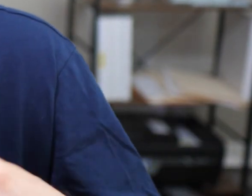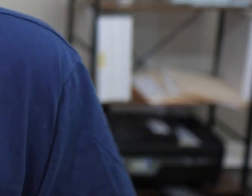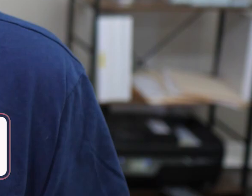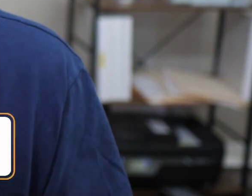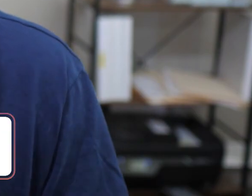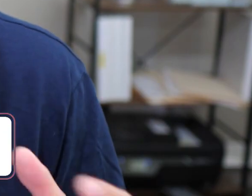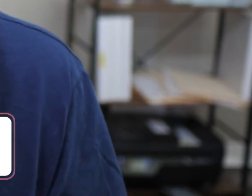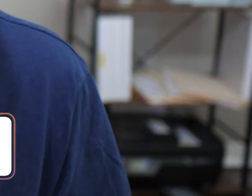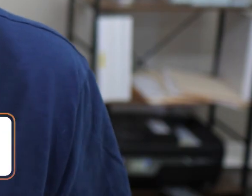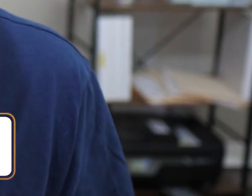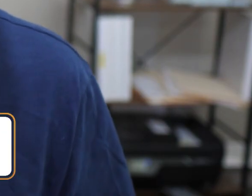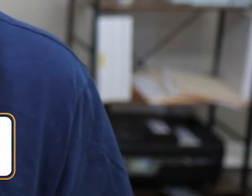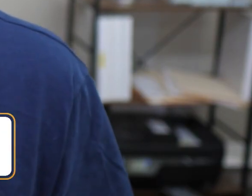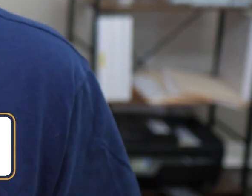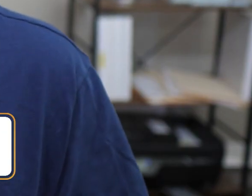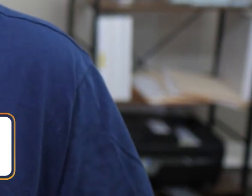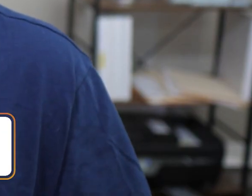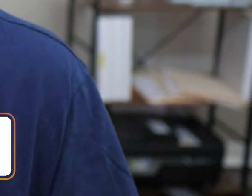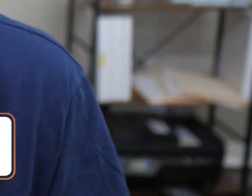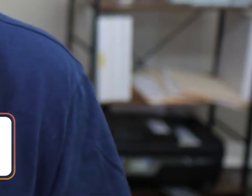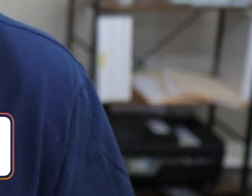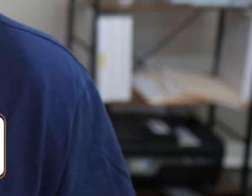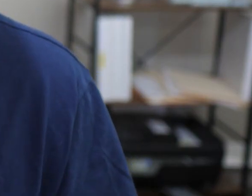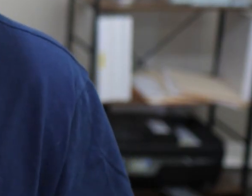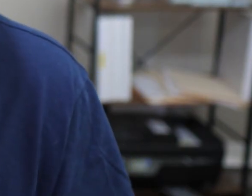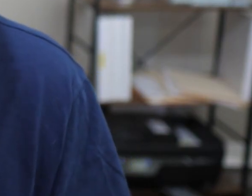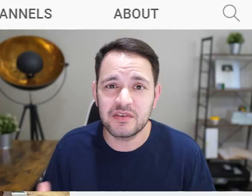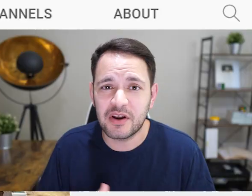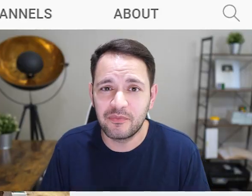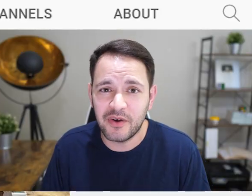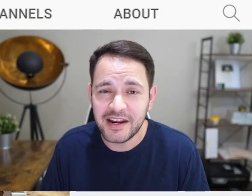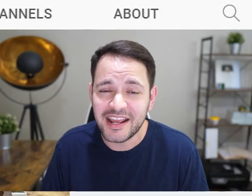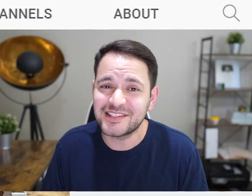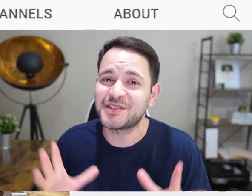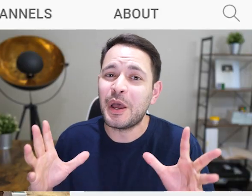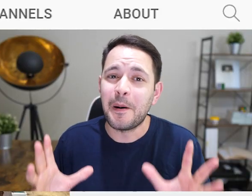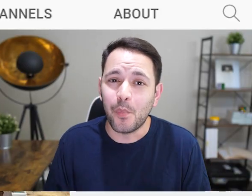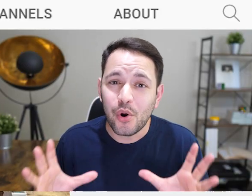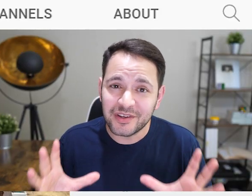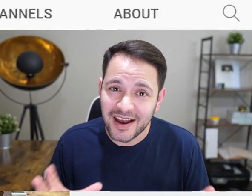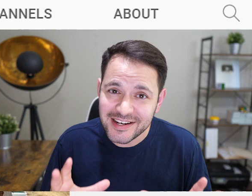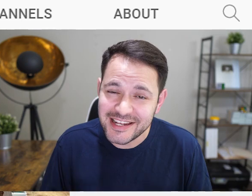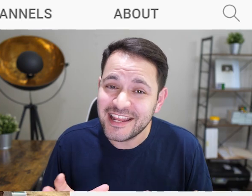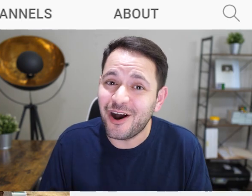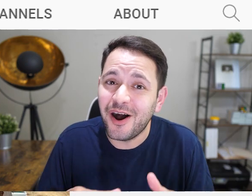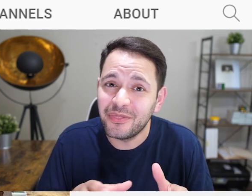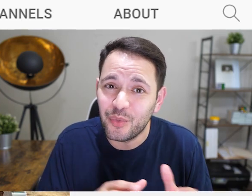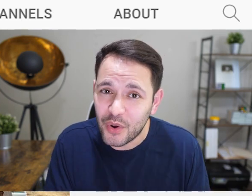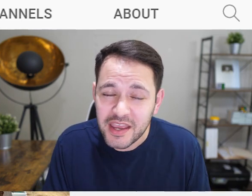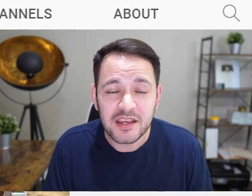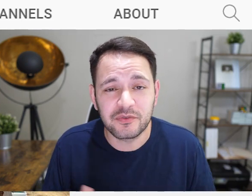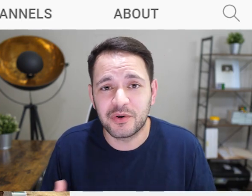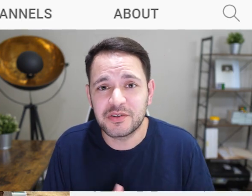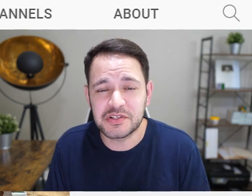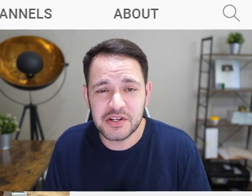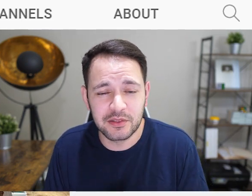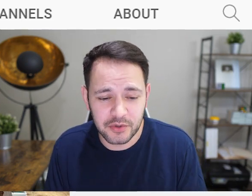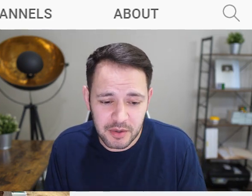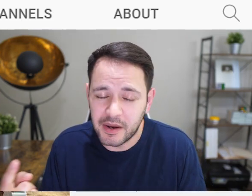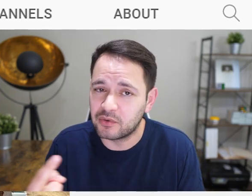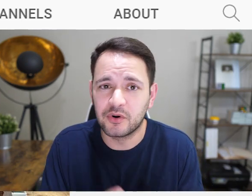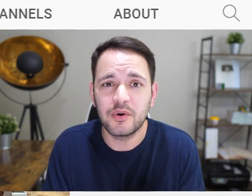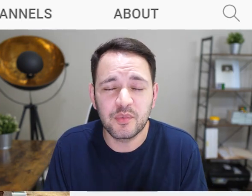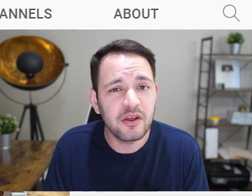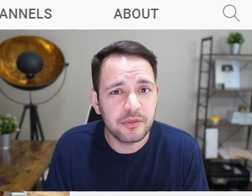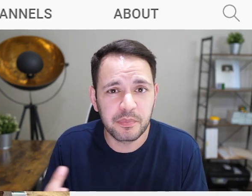Instagram at SteveRam3. And consider joining my second channel, Steve Ram Finance. More content on the way. If you're interested in